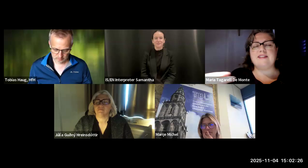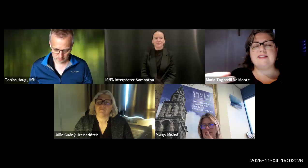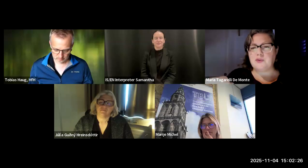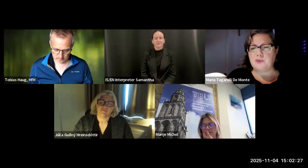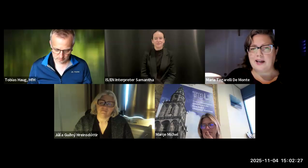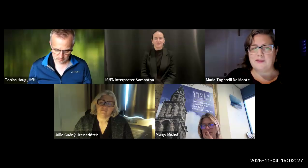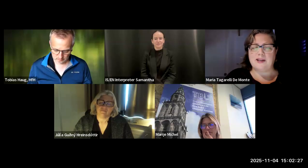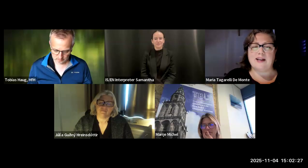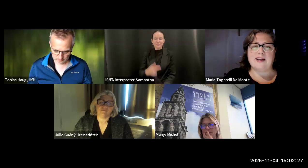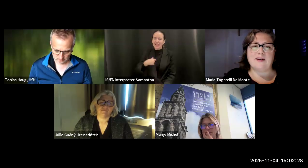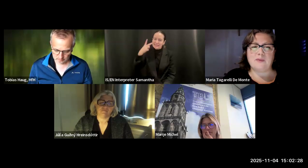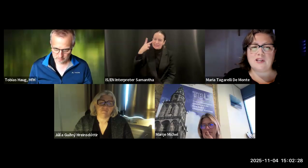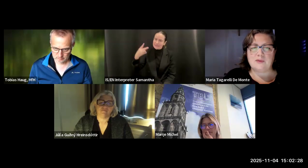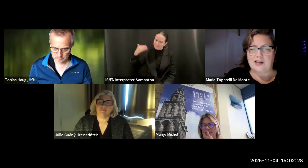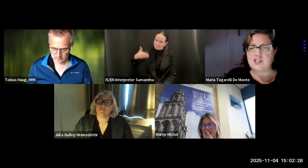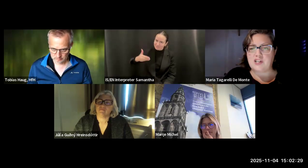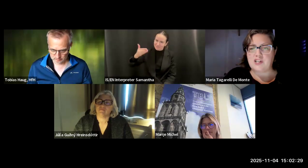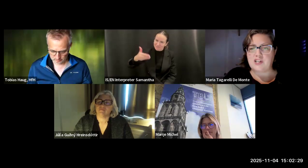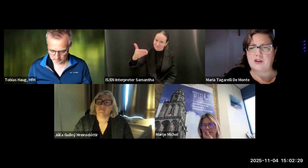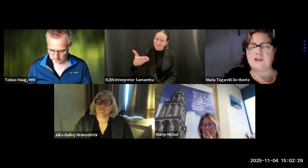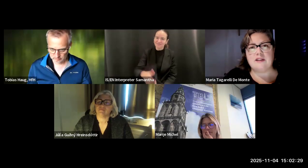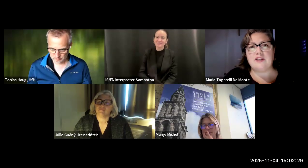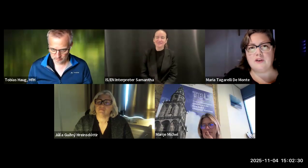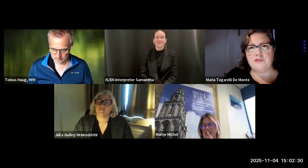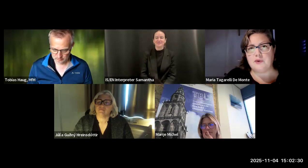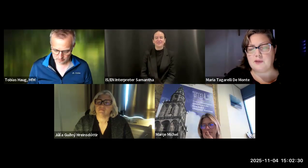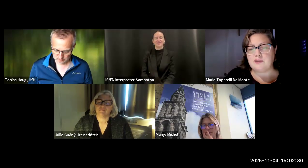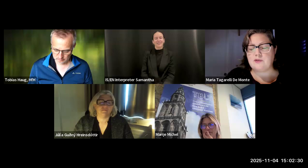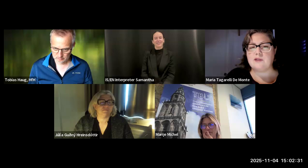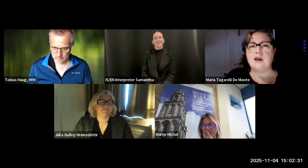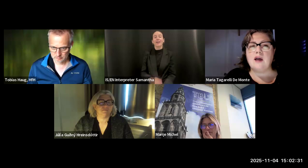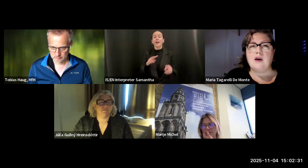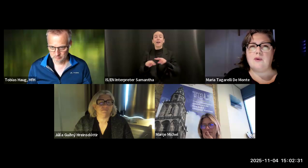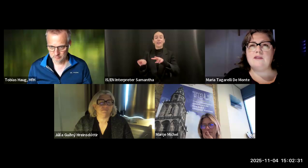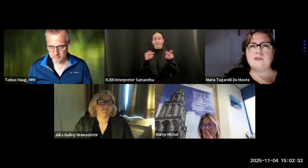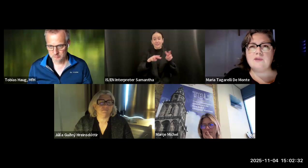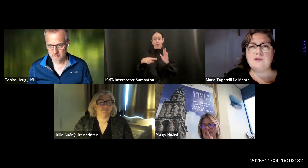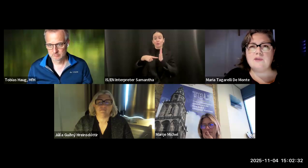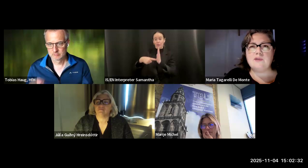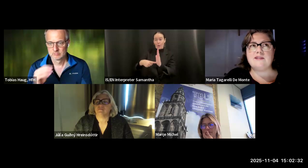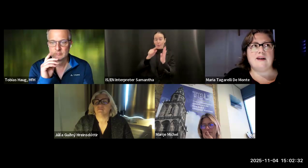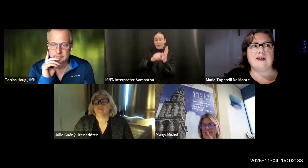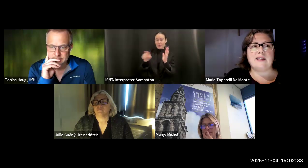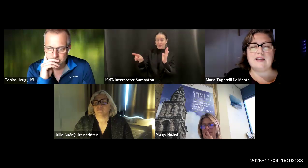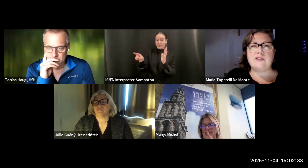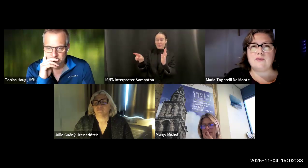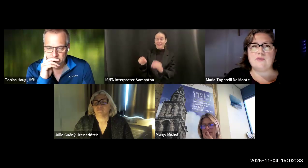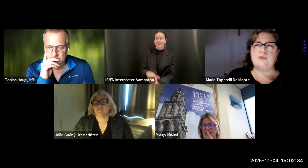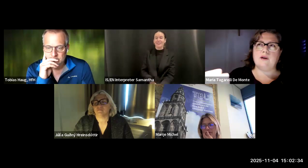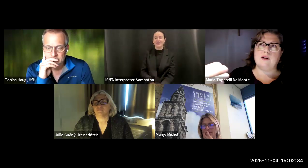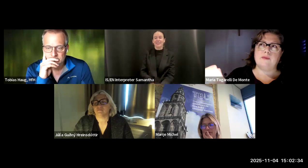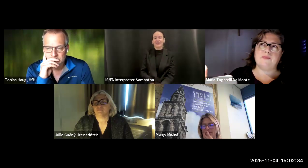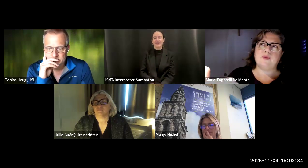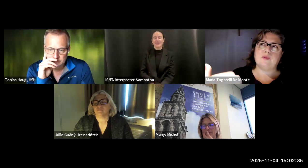I've seen this a lot when I share the video viewing with the students. When the students